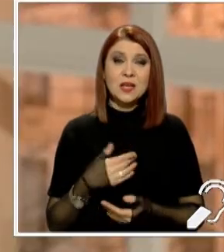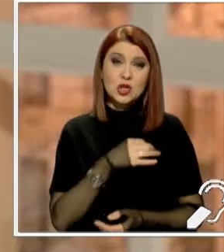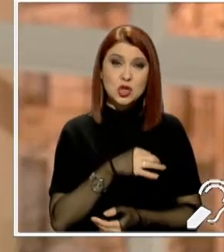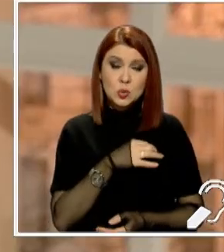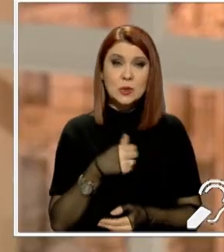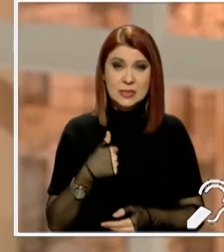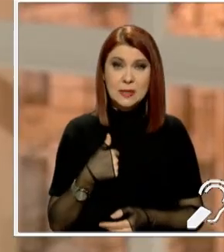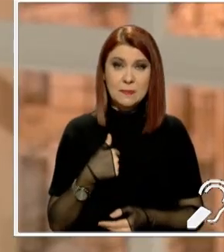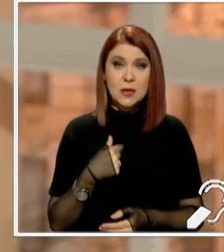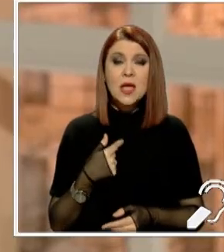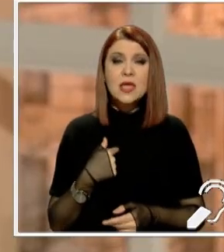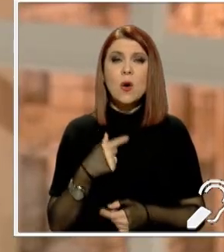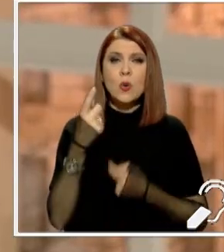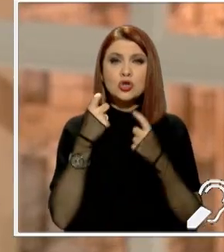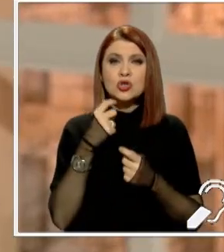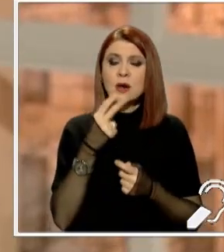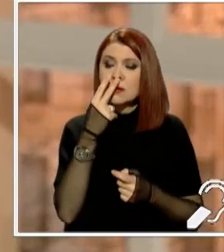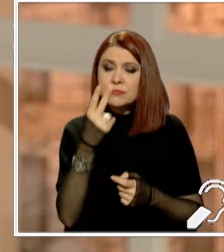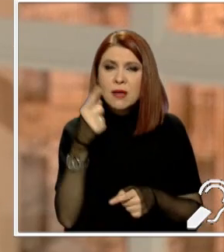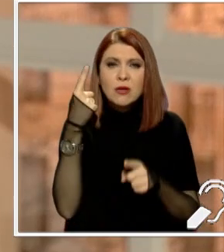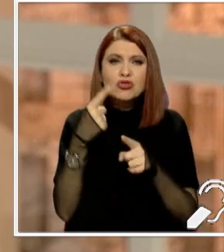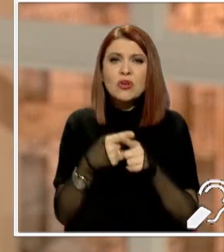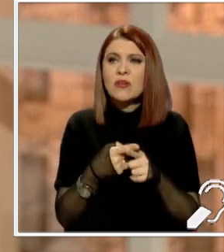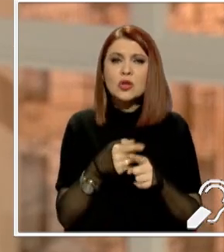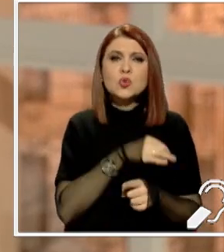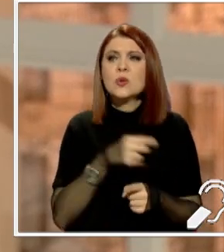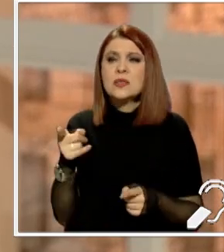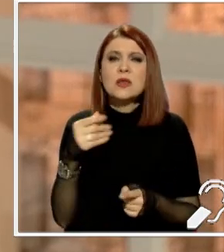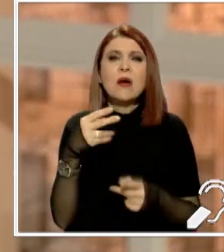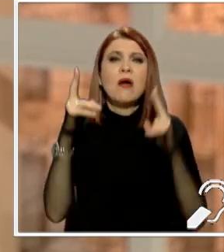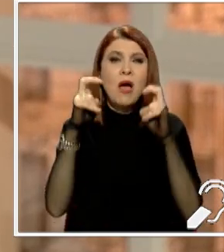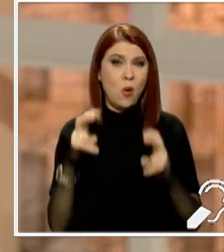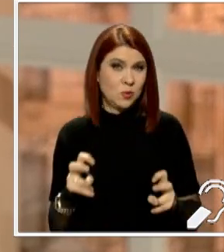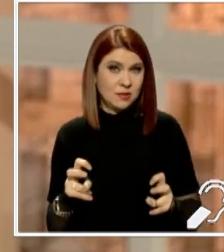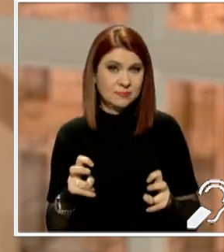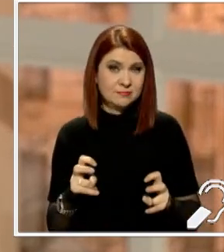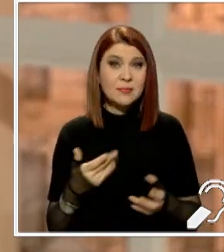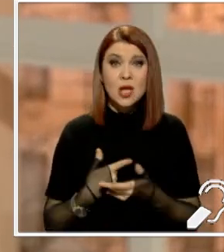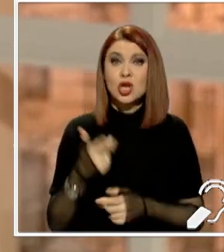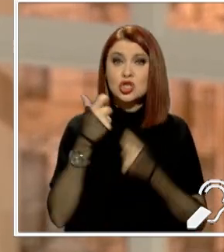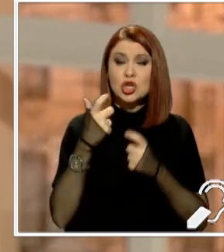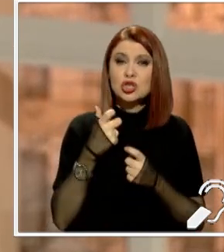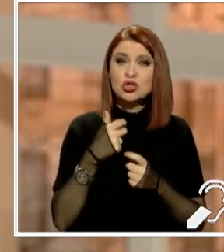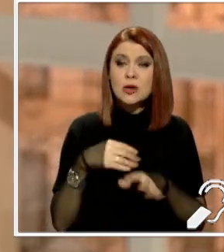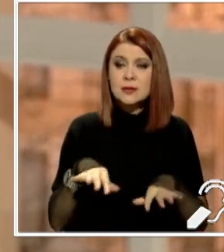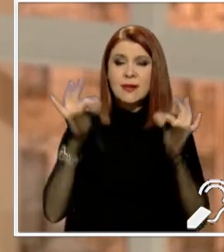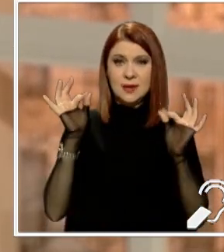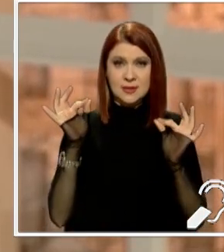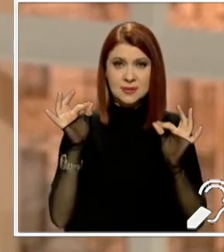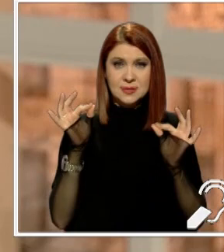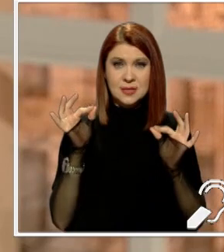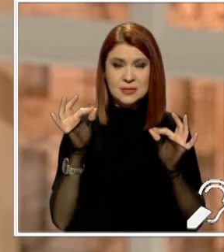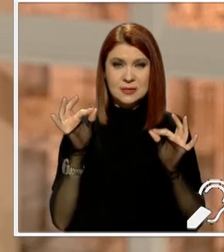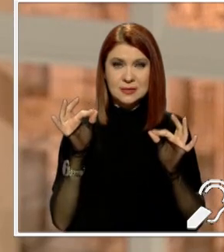mostly I'm trying to recognize what exactly my student looking for. So I try to recognize